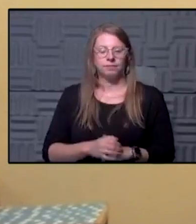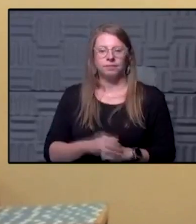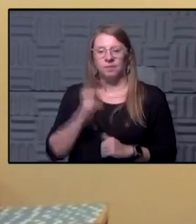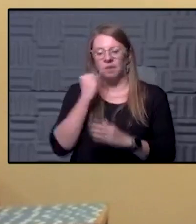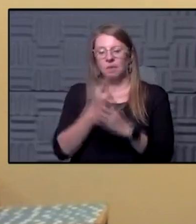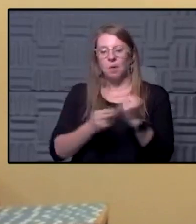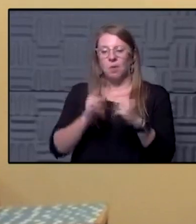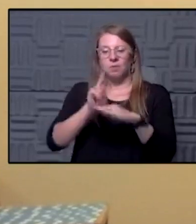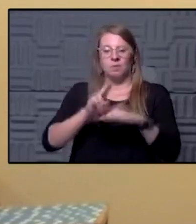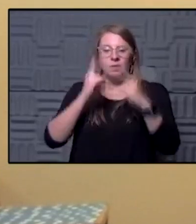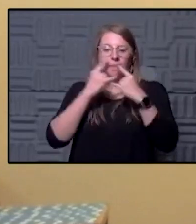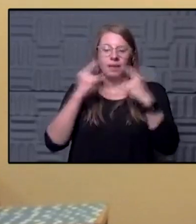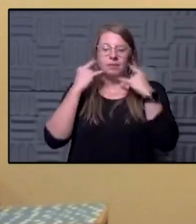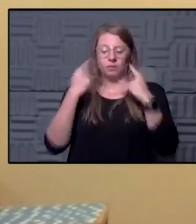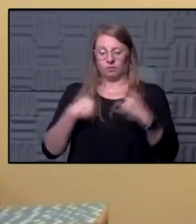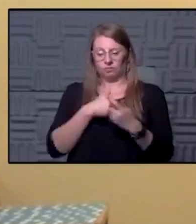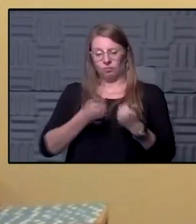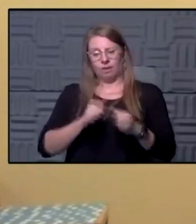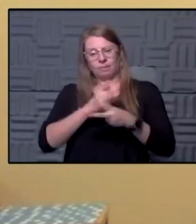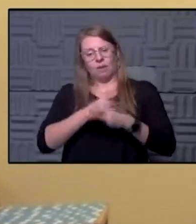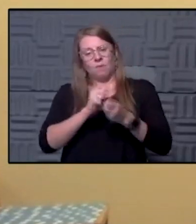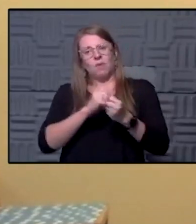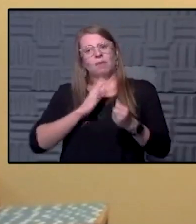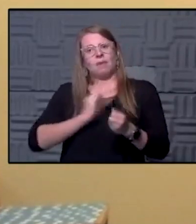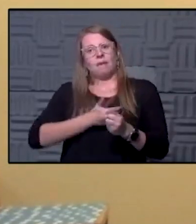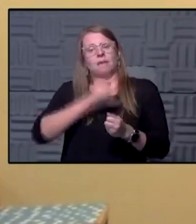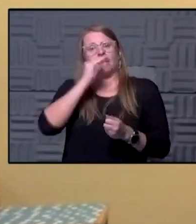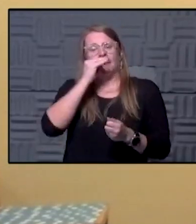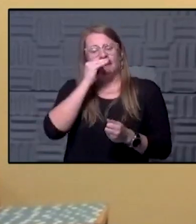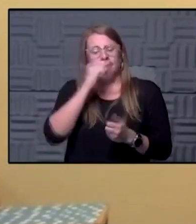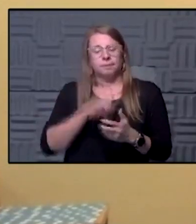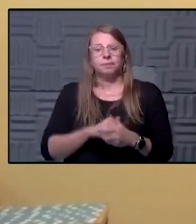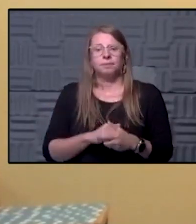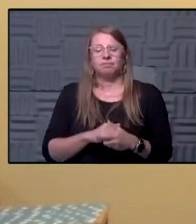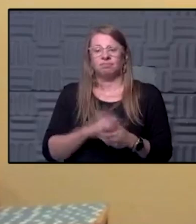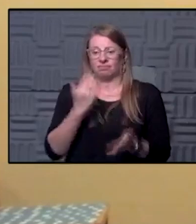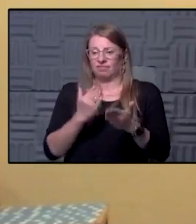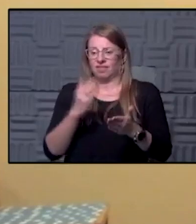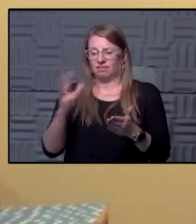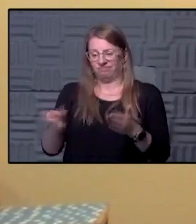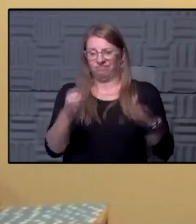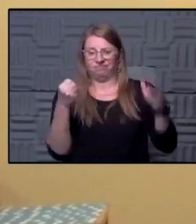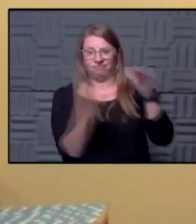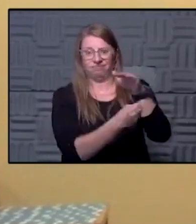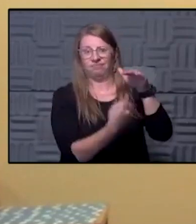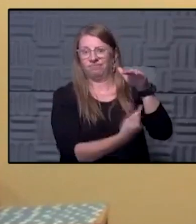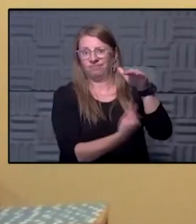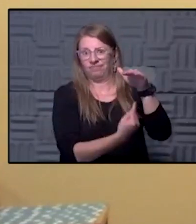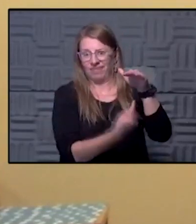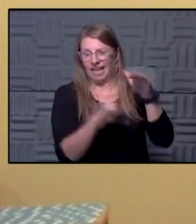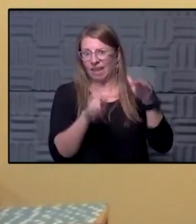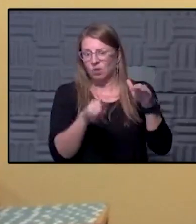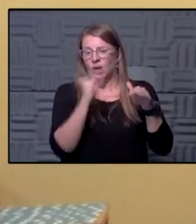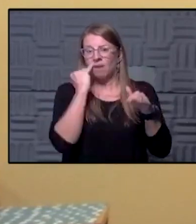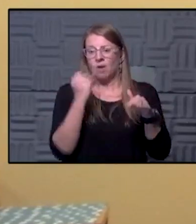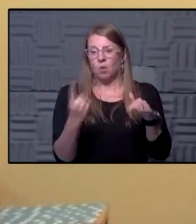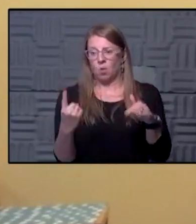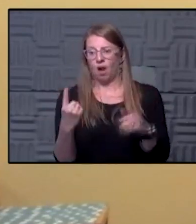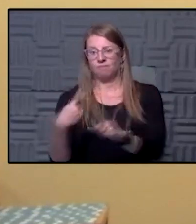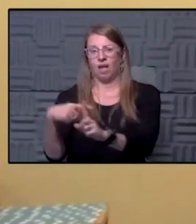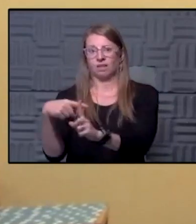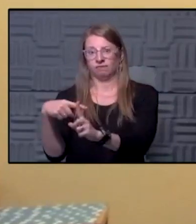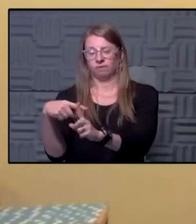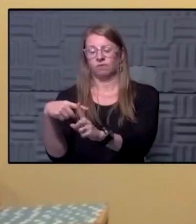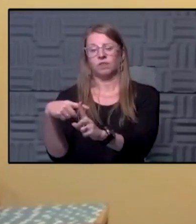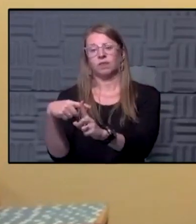careful with our kids, and so we may have to quarantine kids, even if one is positive,